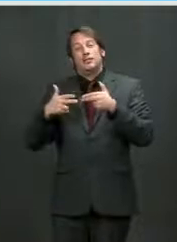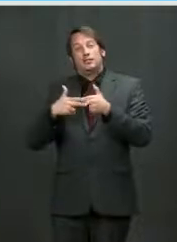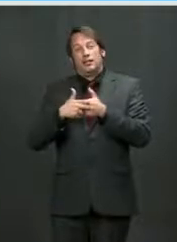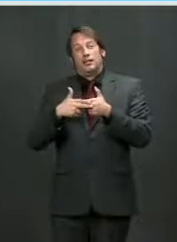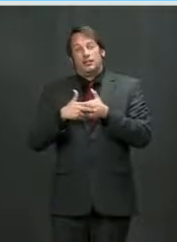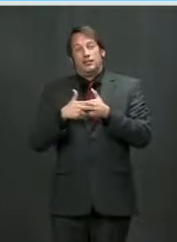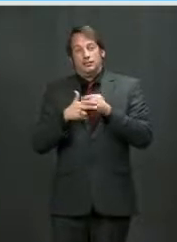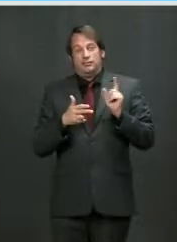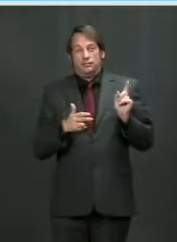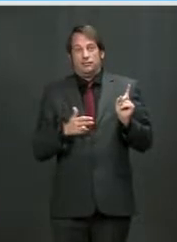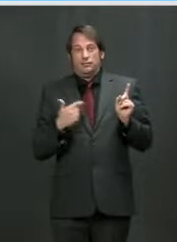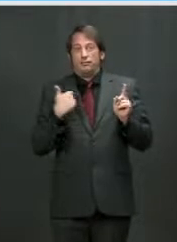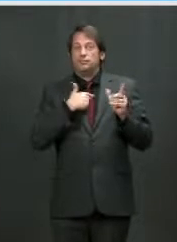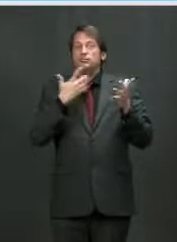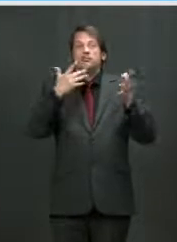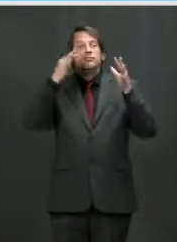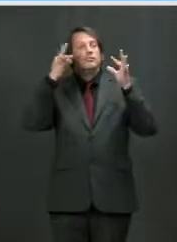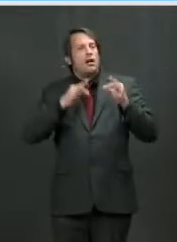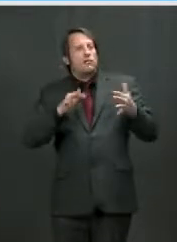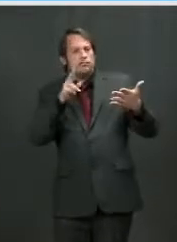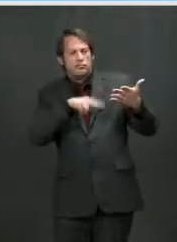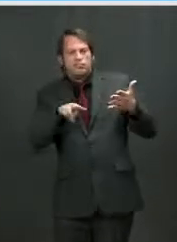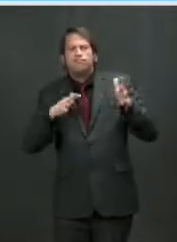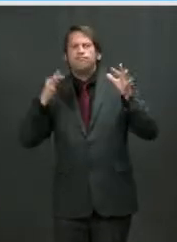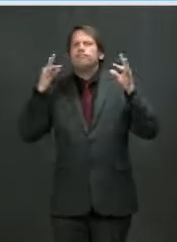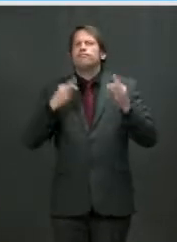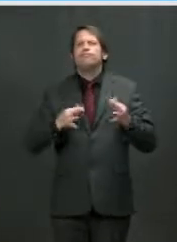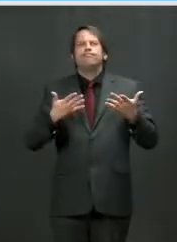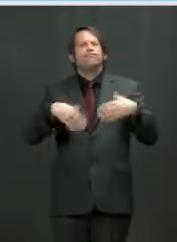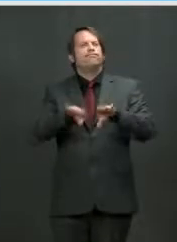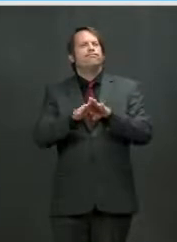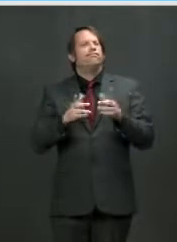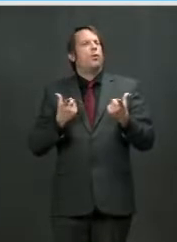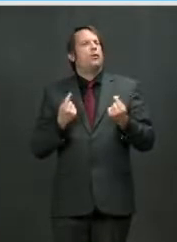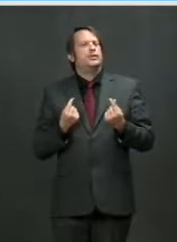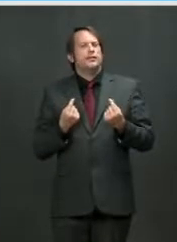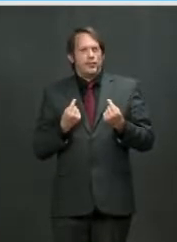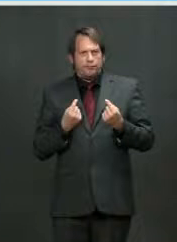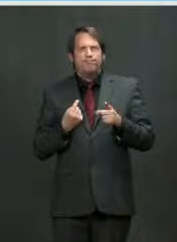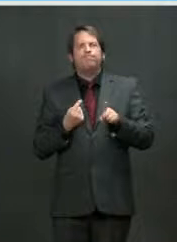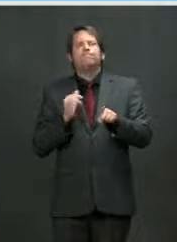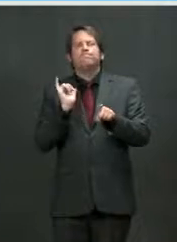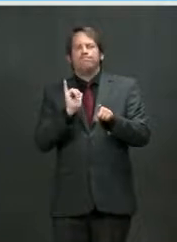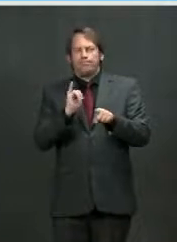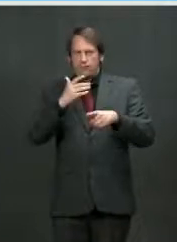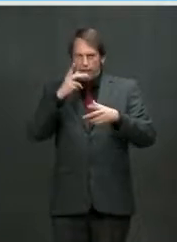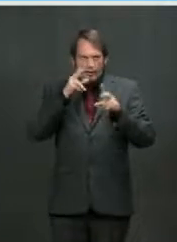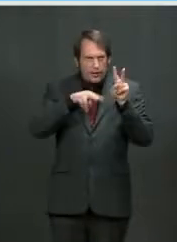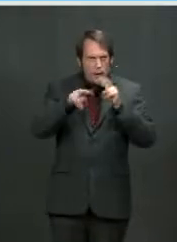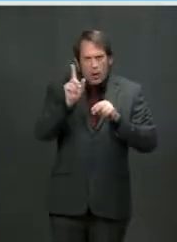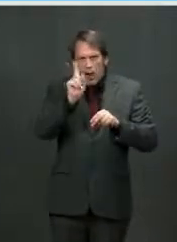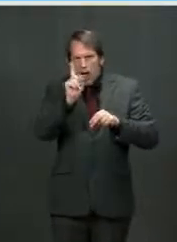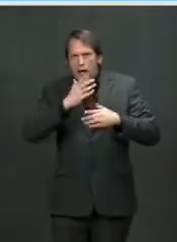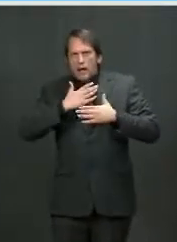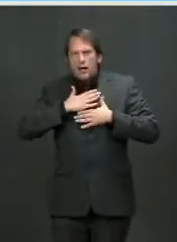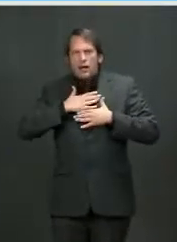although we are still working out the precise correlate of immunity, antibodies delivered by vaccination